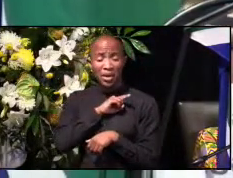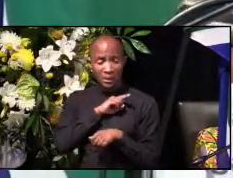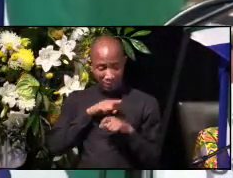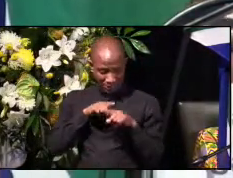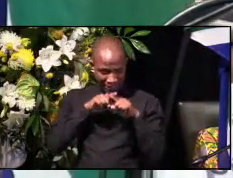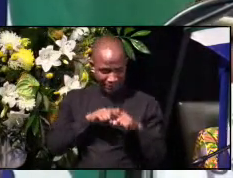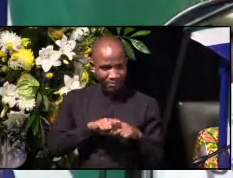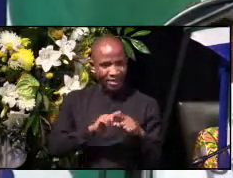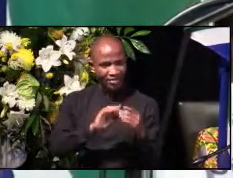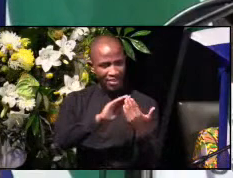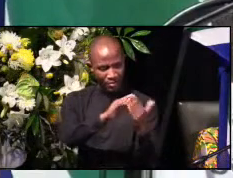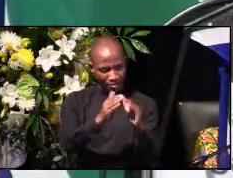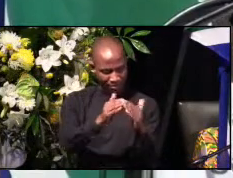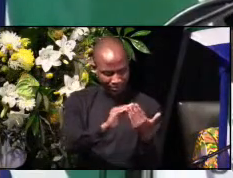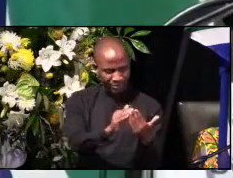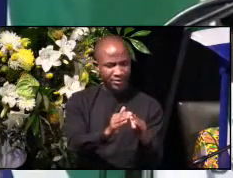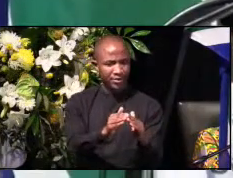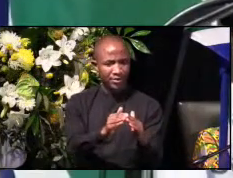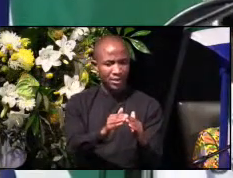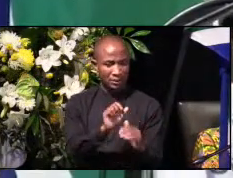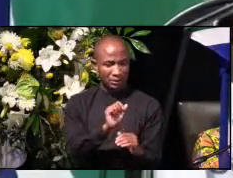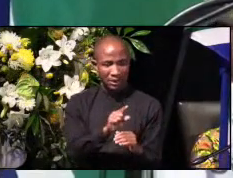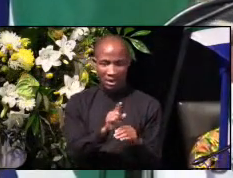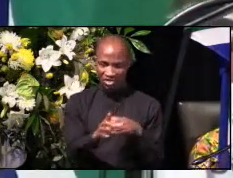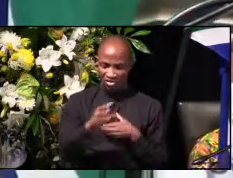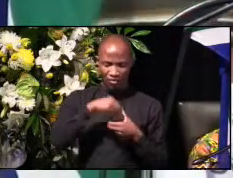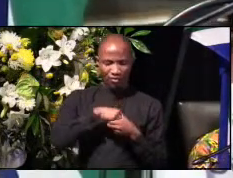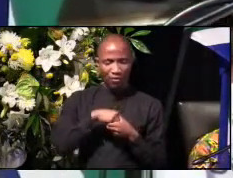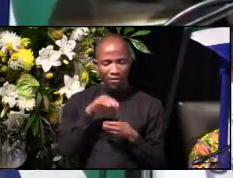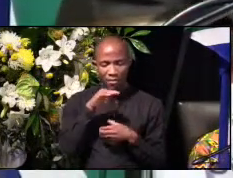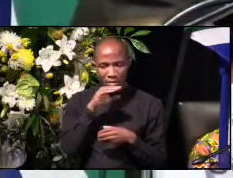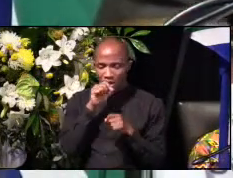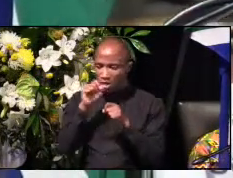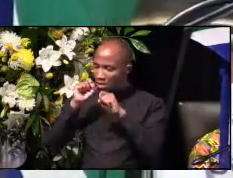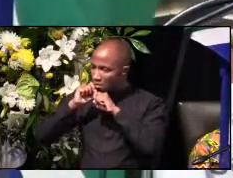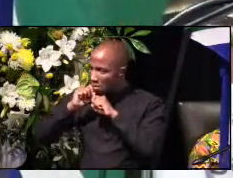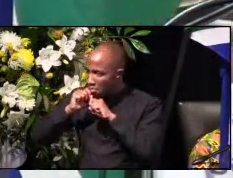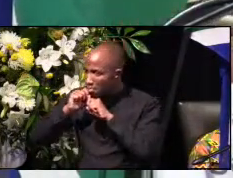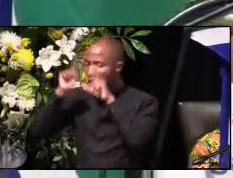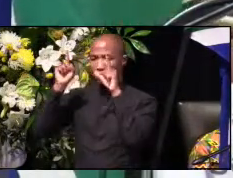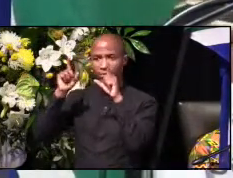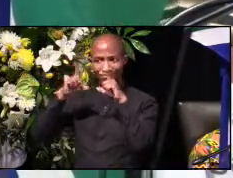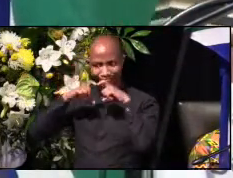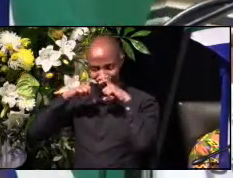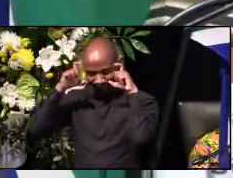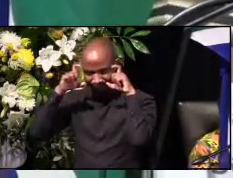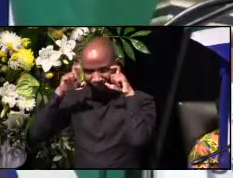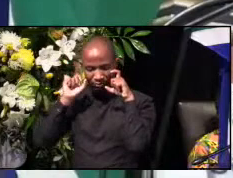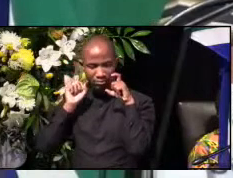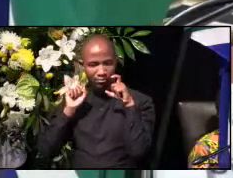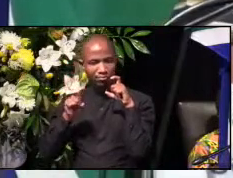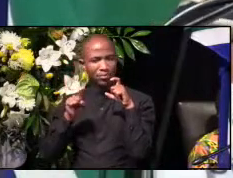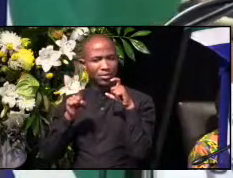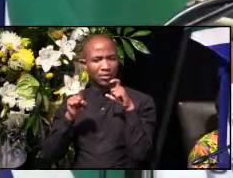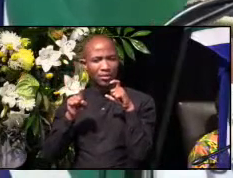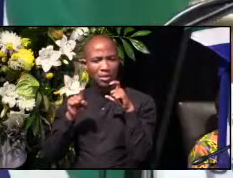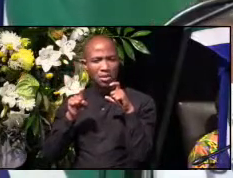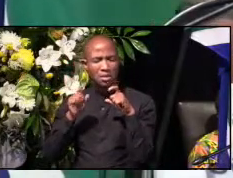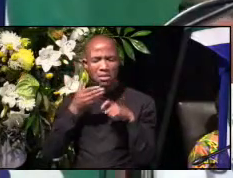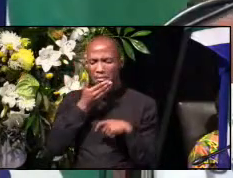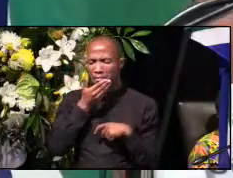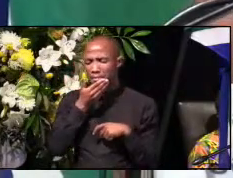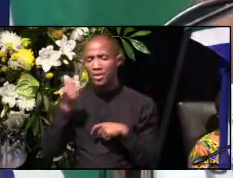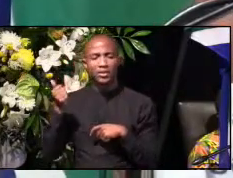conscientized is vigilant it's better qualitatively than When